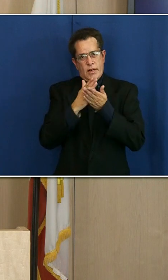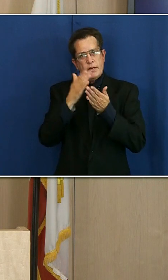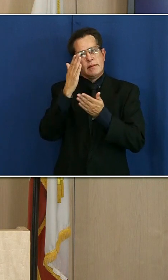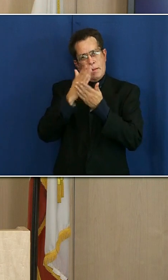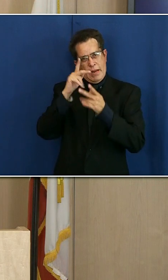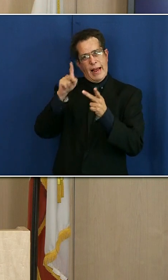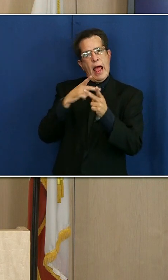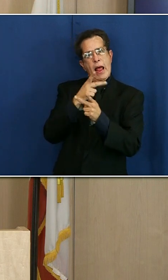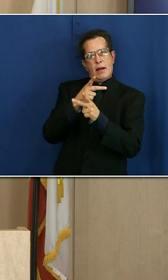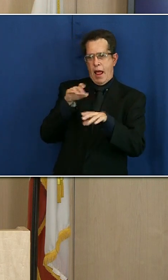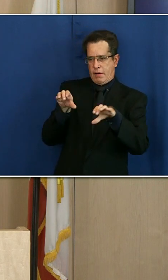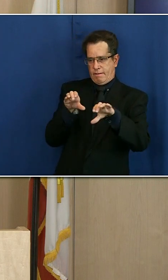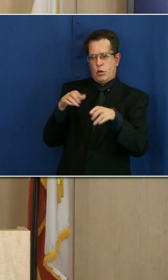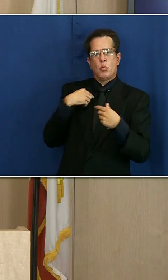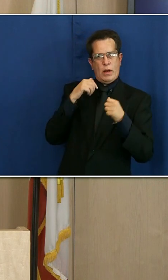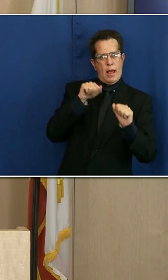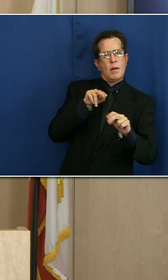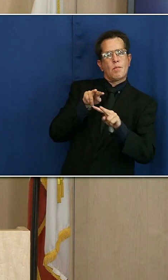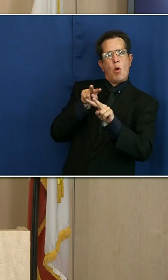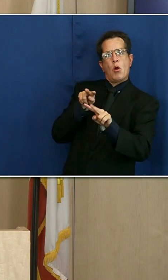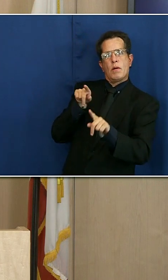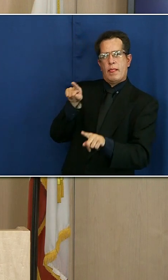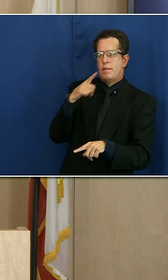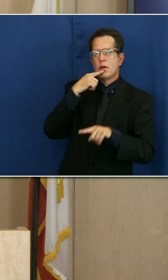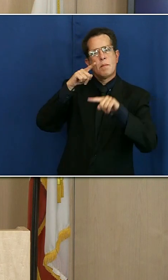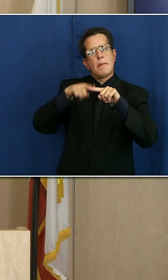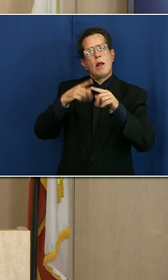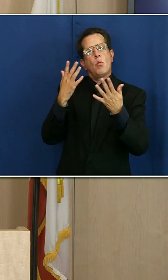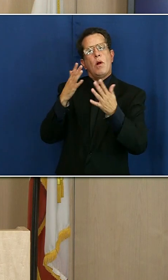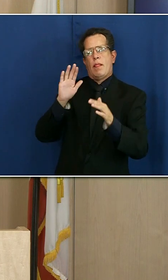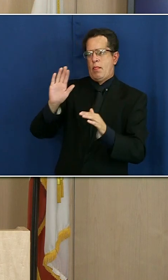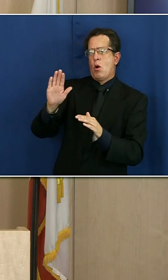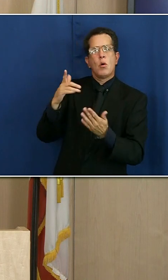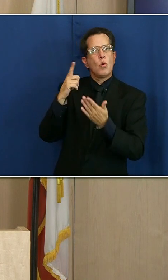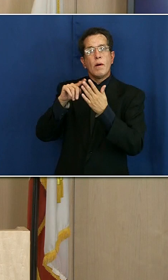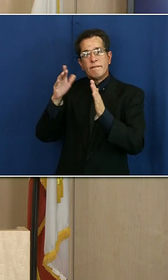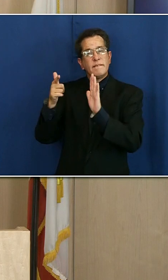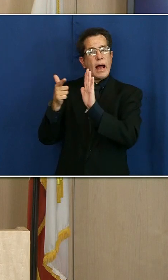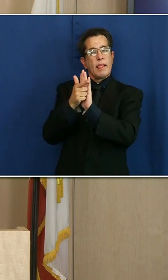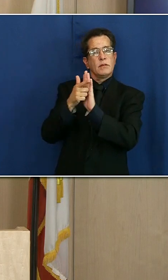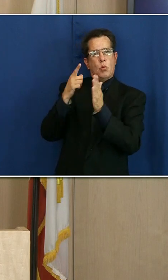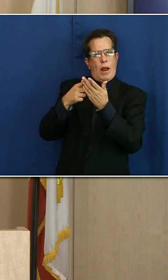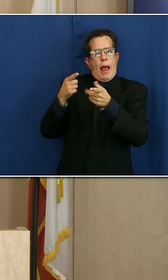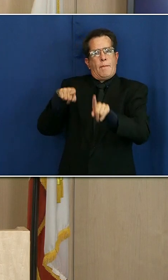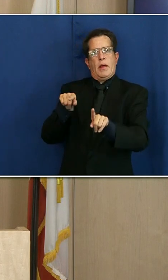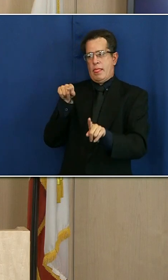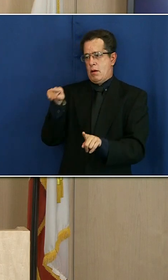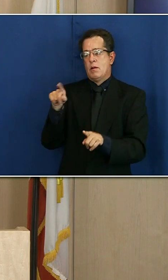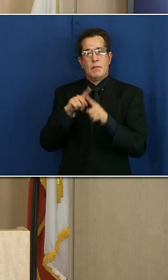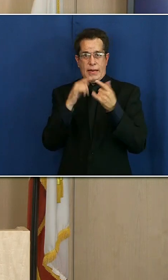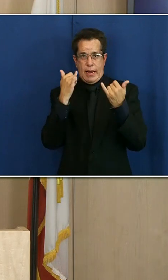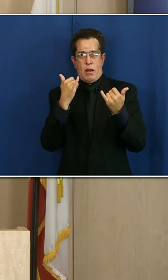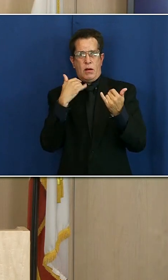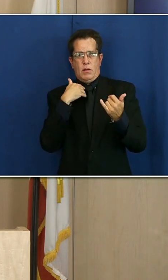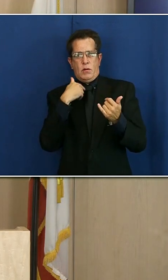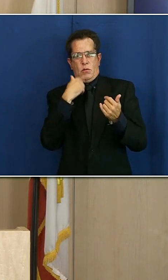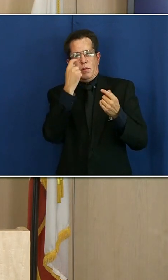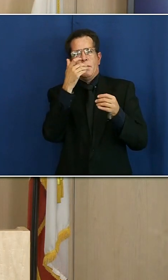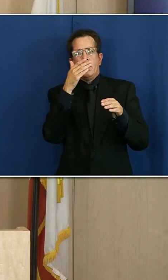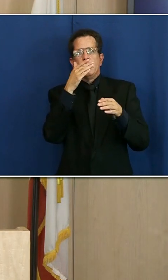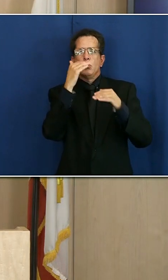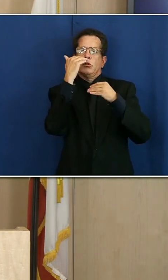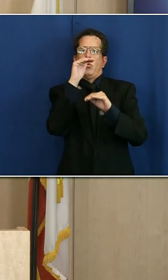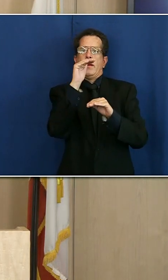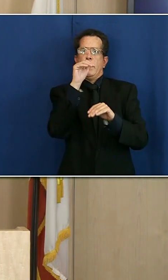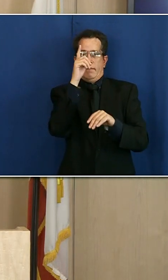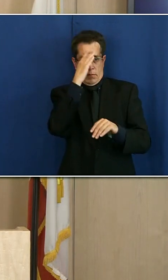of activities, and so it depends upon what is taking place, what the violation is. We are certainly more restricted in our local campus community, but there